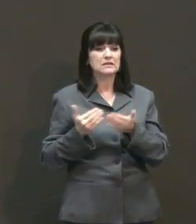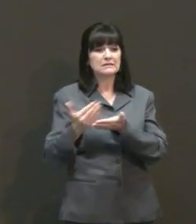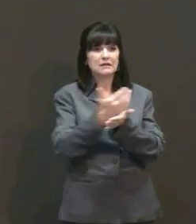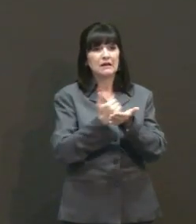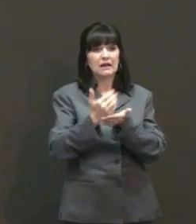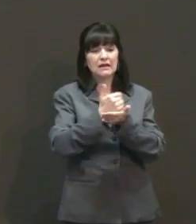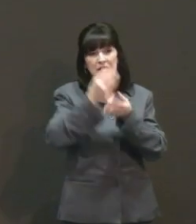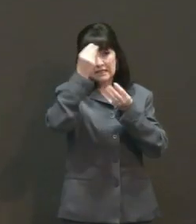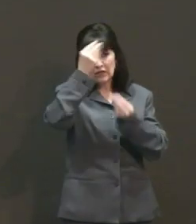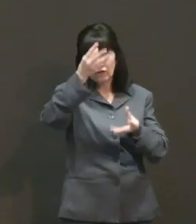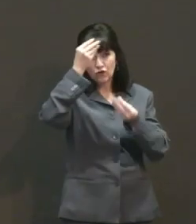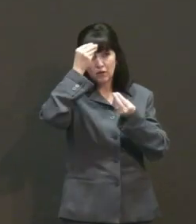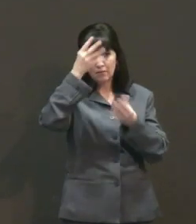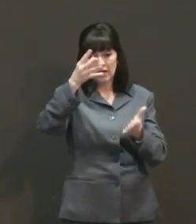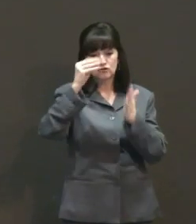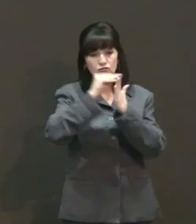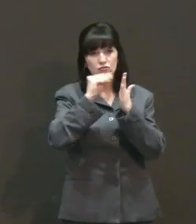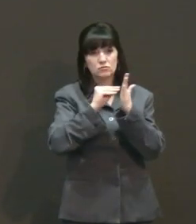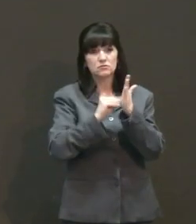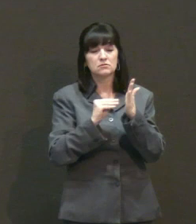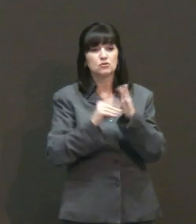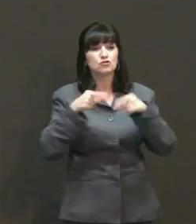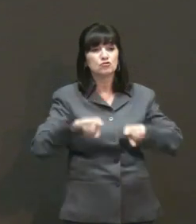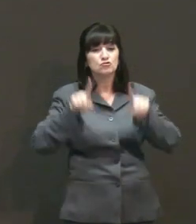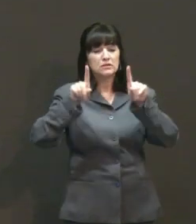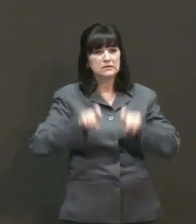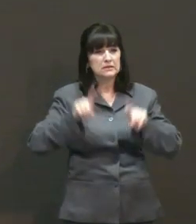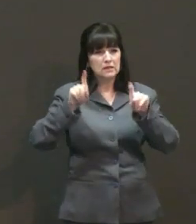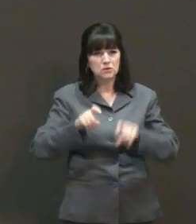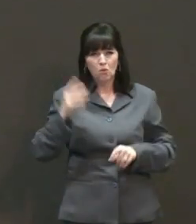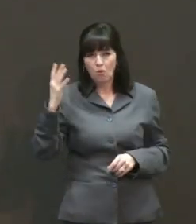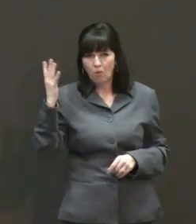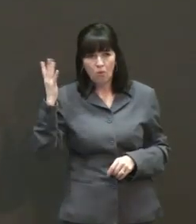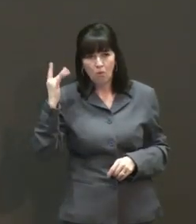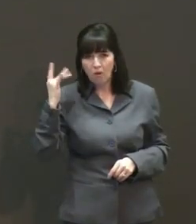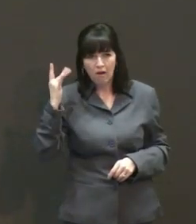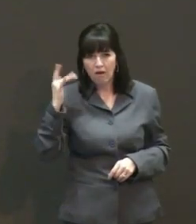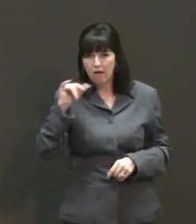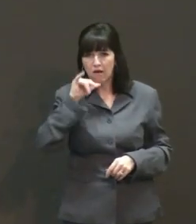In a little bit more detail than what you gave earlier, please. Sure, happy to.